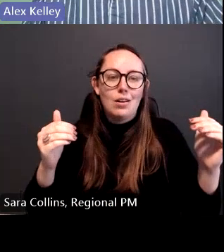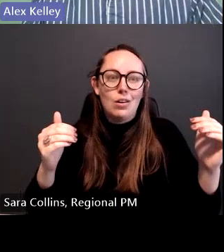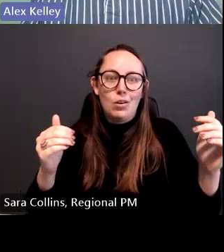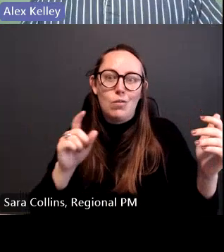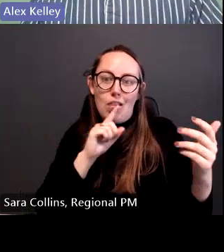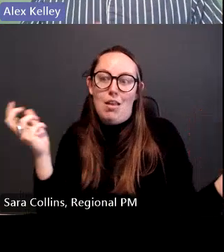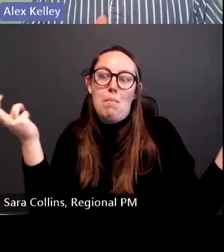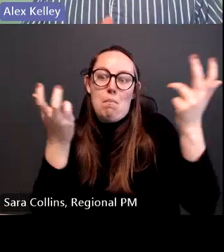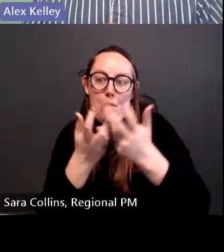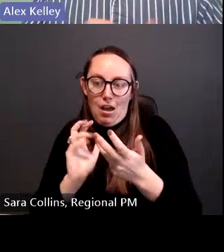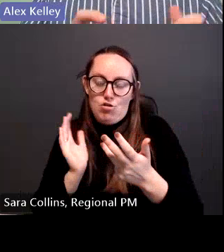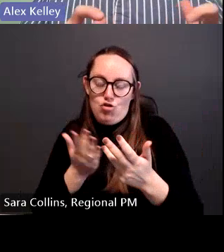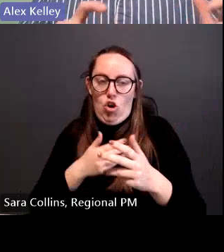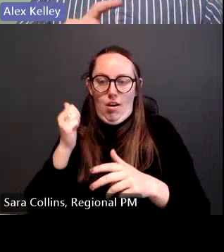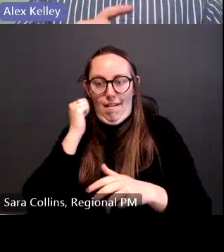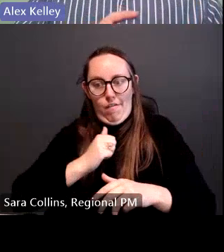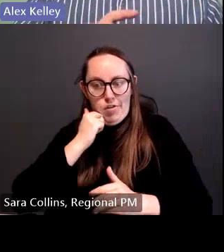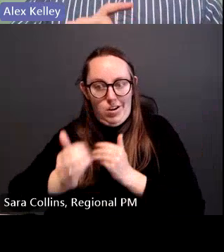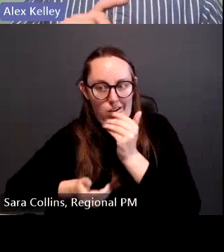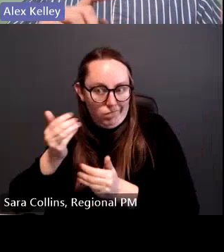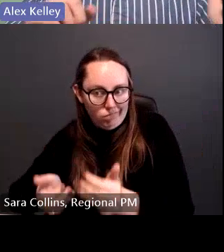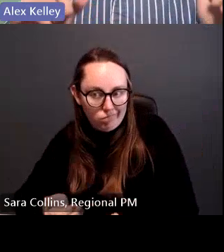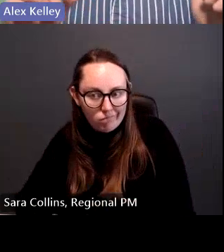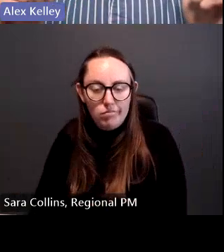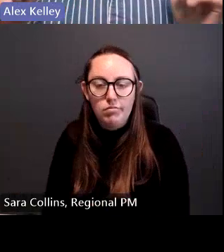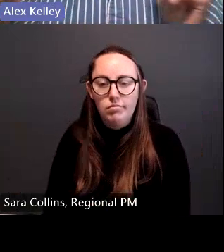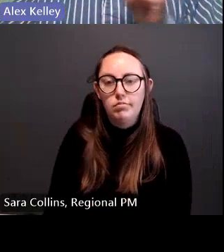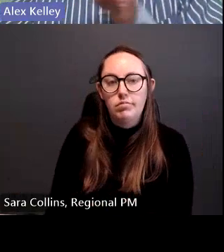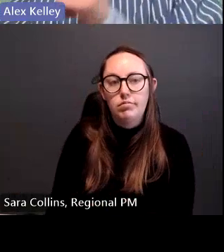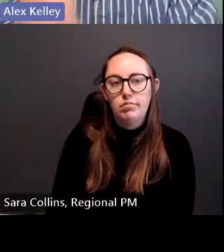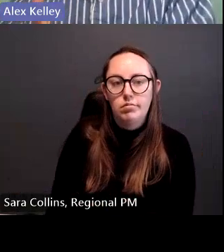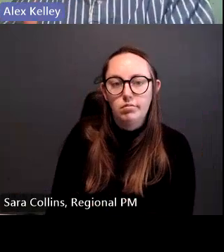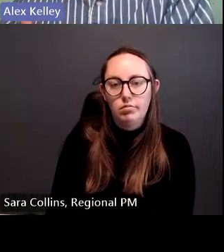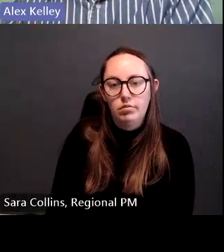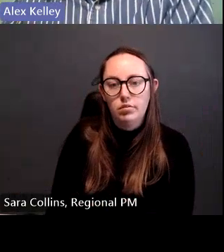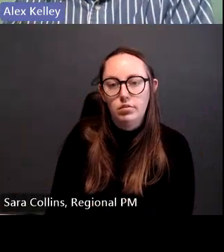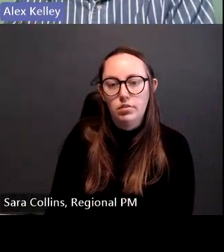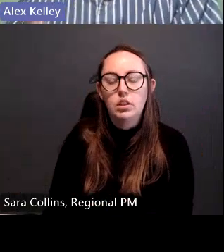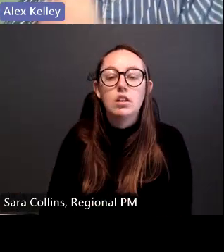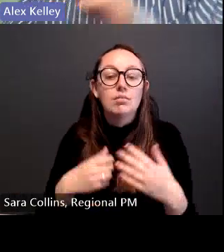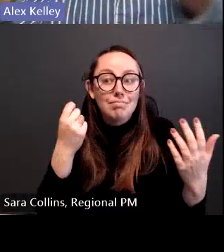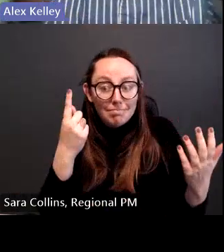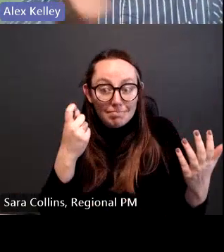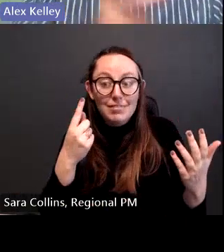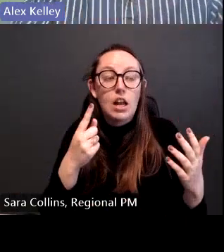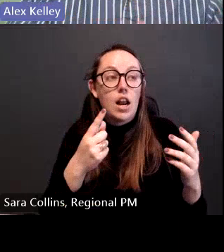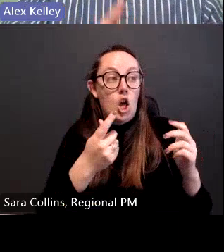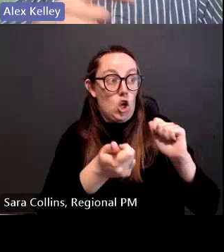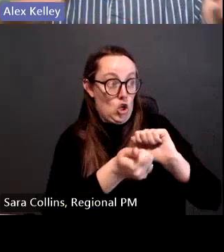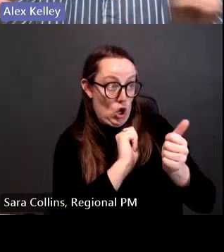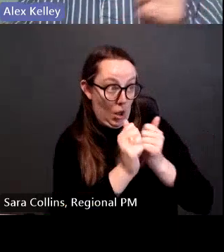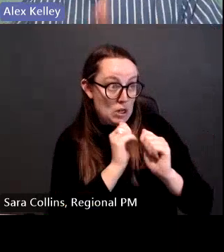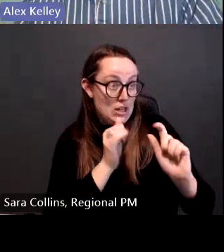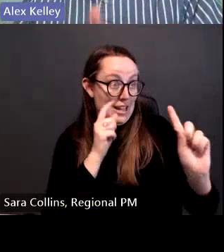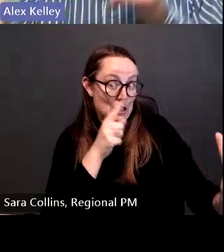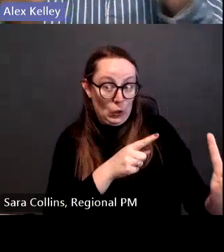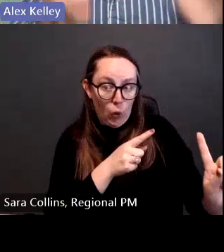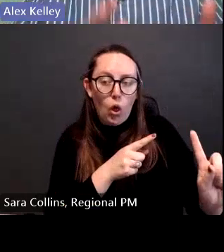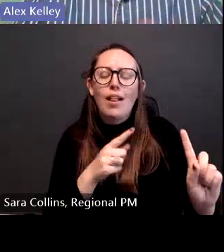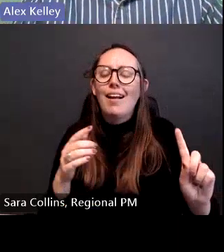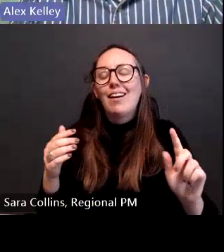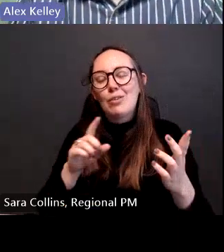promoting by changing the goal to reflect what the intended outcomes of competition are, namely faster speeds,